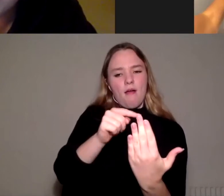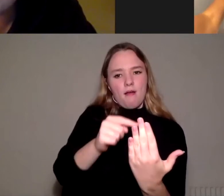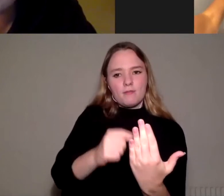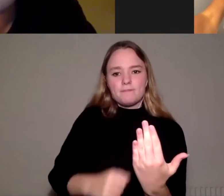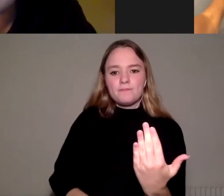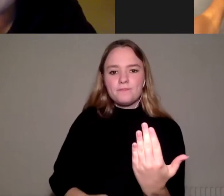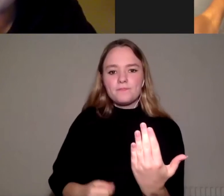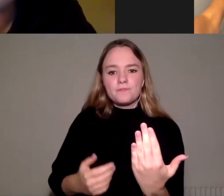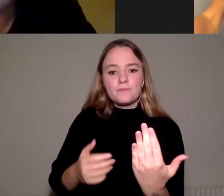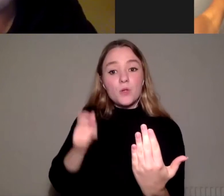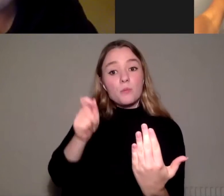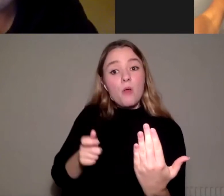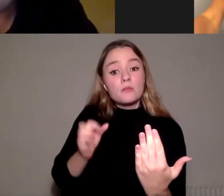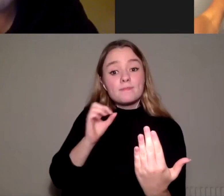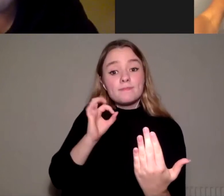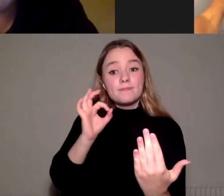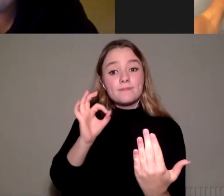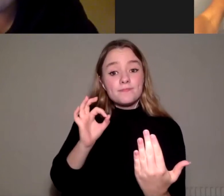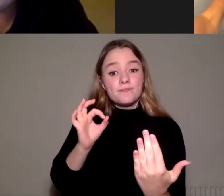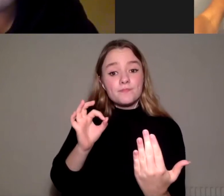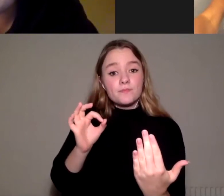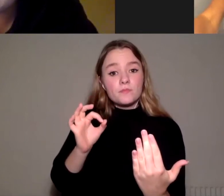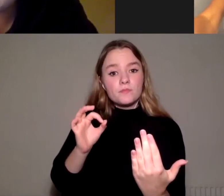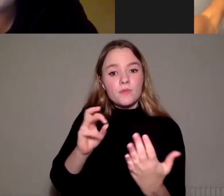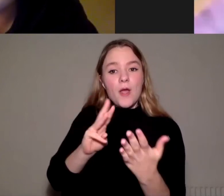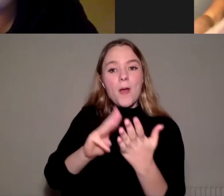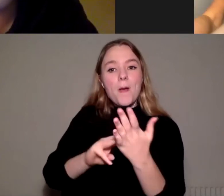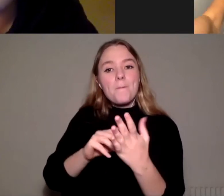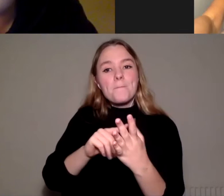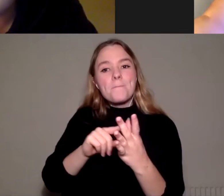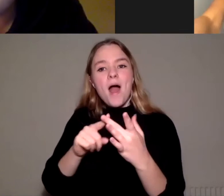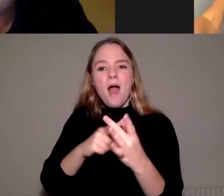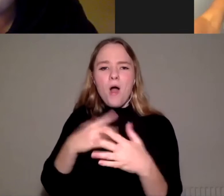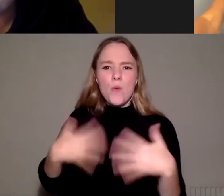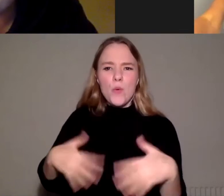got someone saying Maia is amazing.